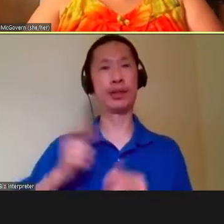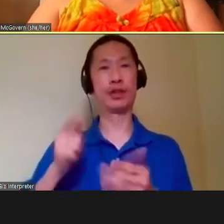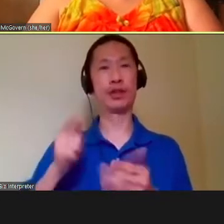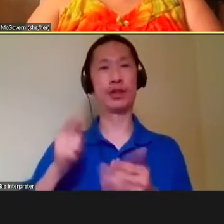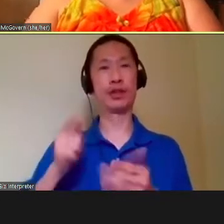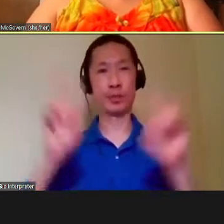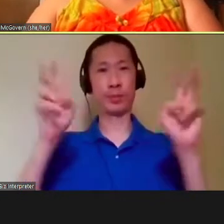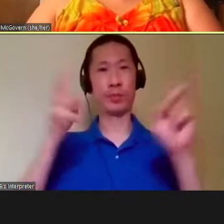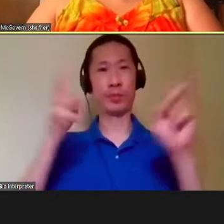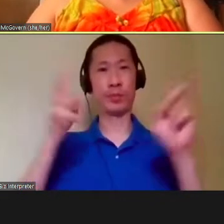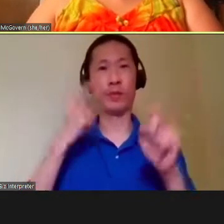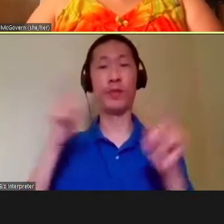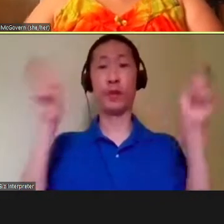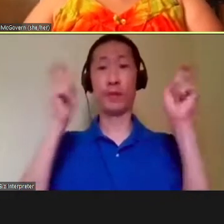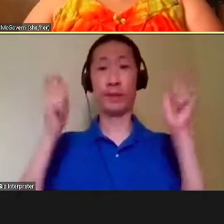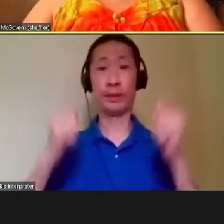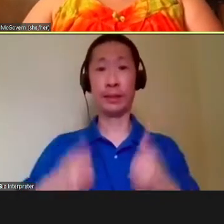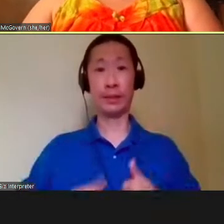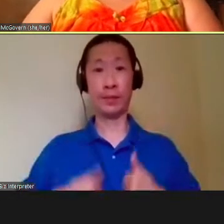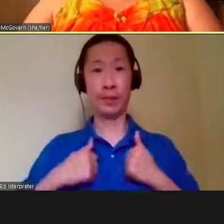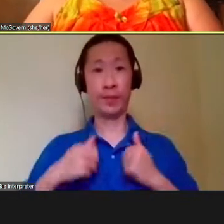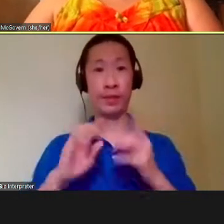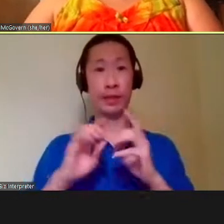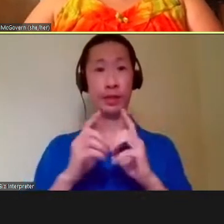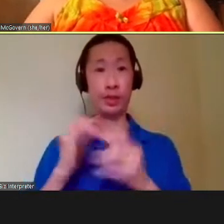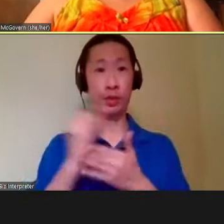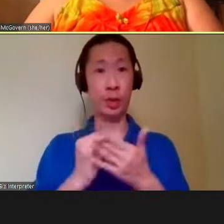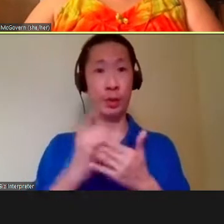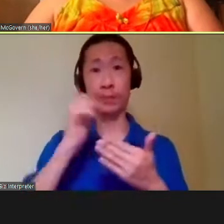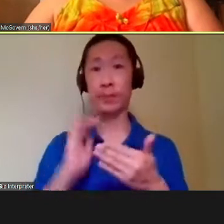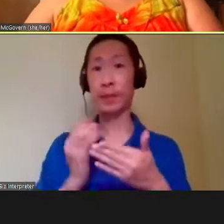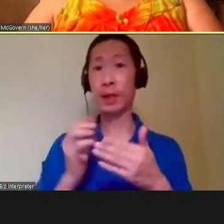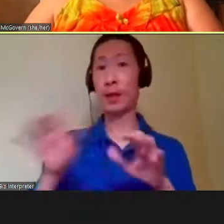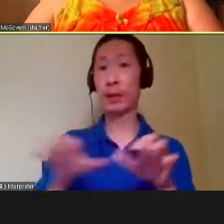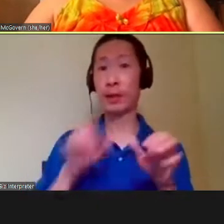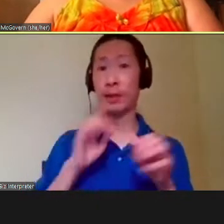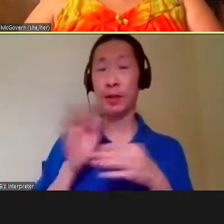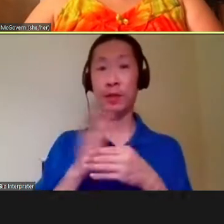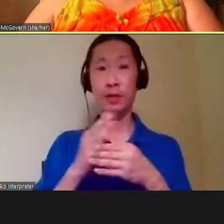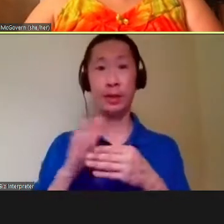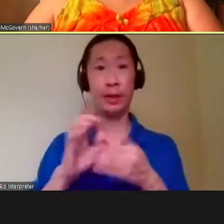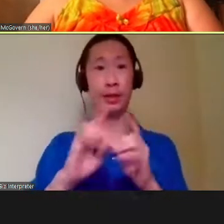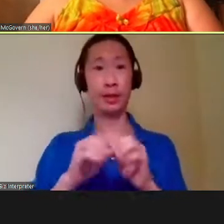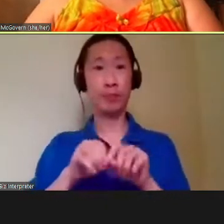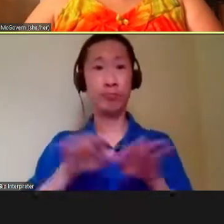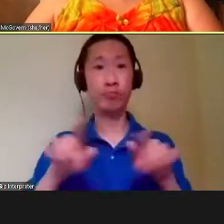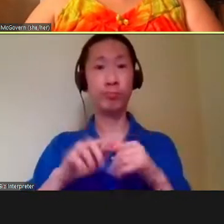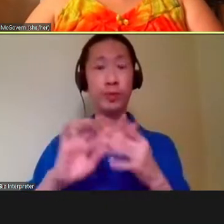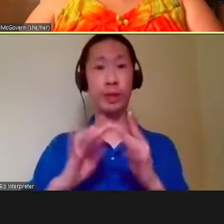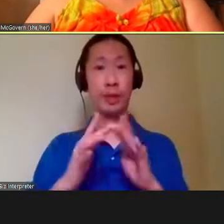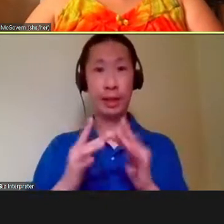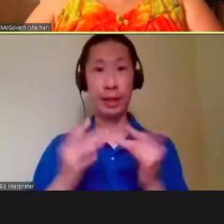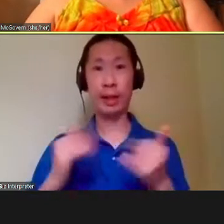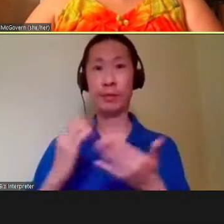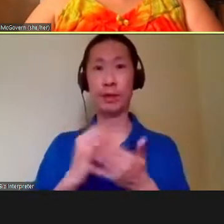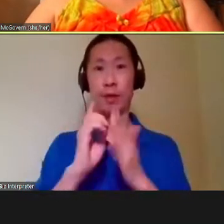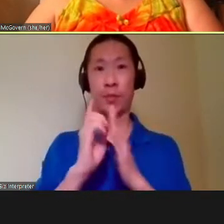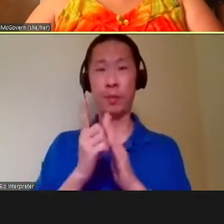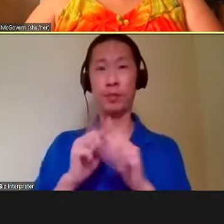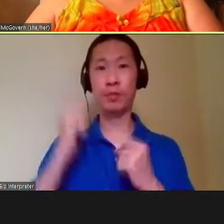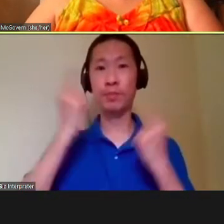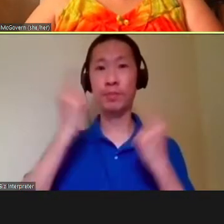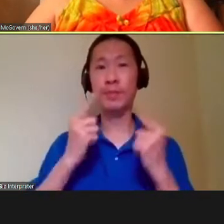for the Festival of Living Digital Art. Since our activities are shared digitally to the internet, let's also take a moment to consider the legacy